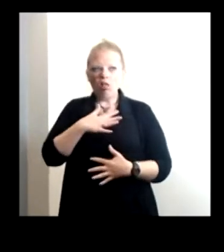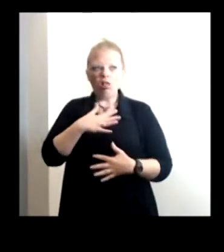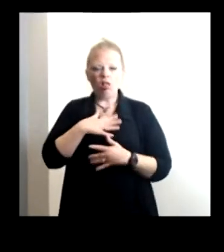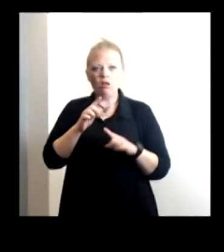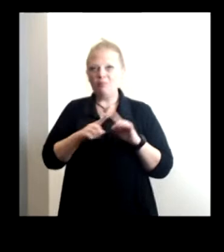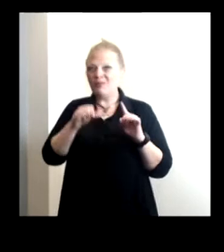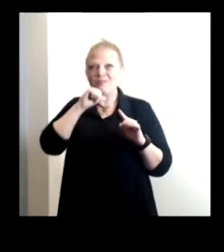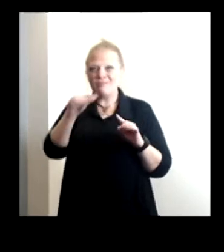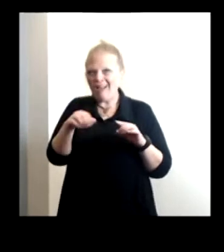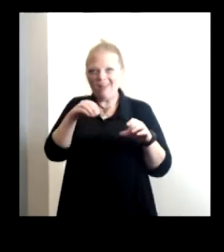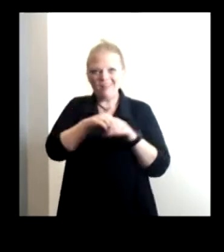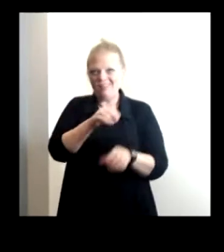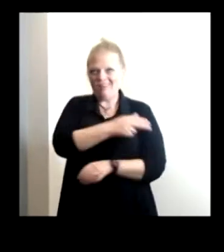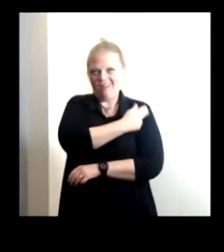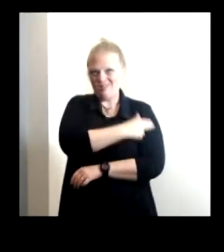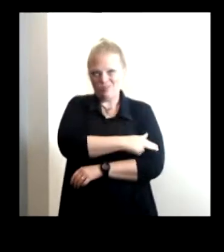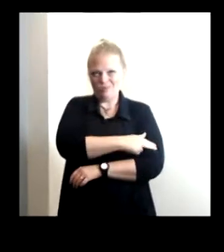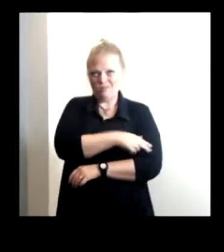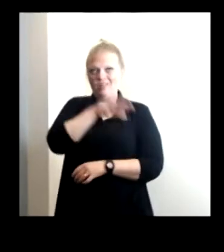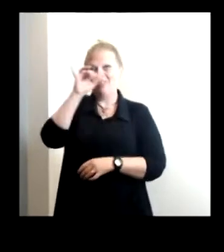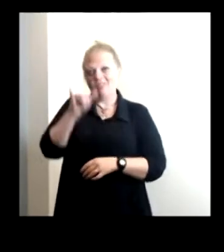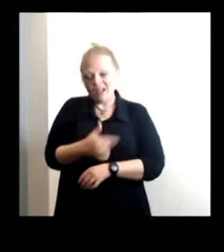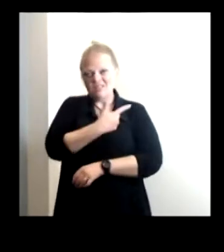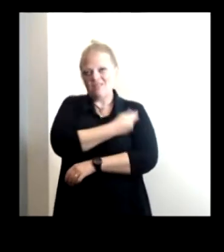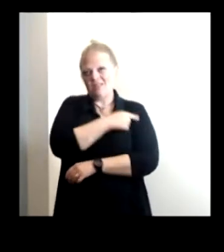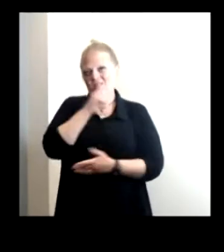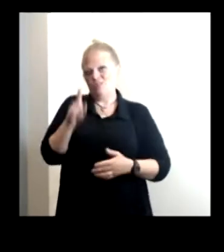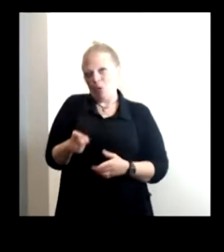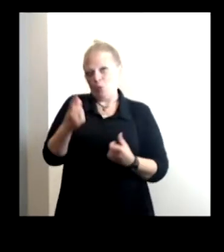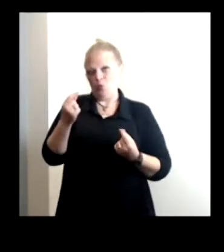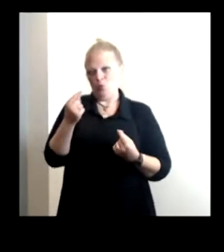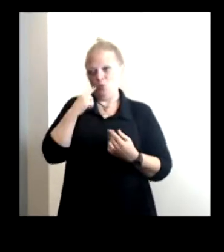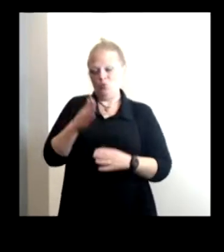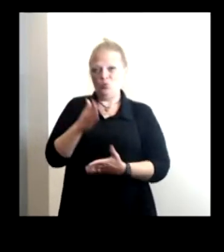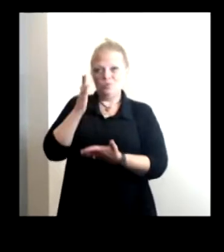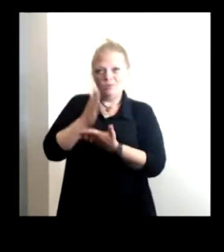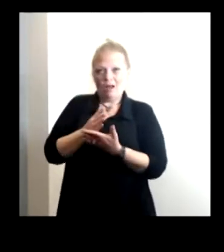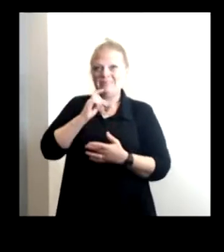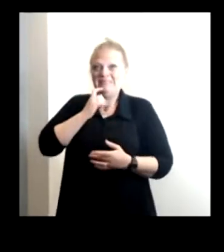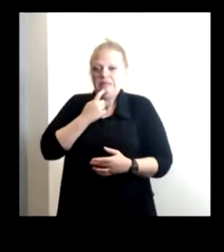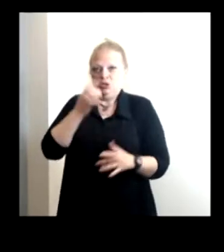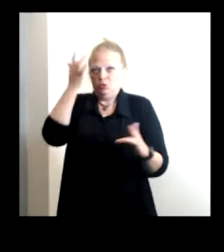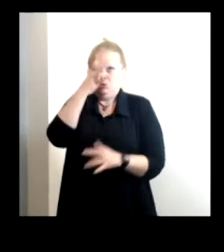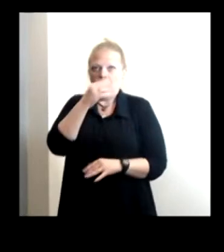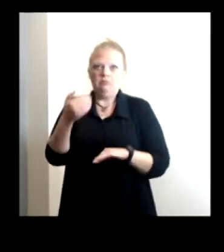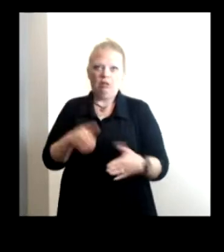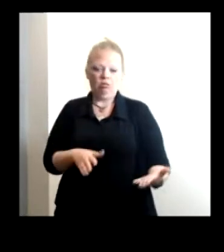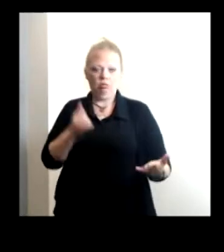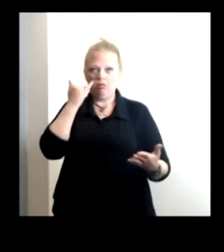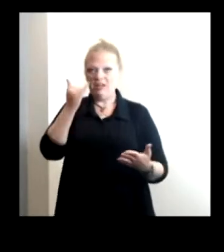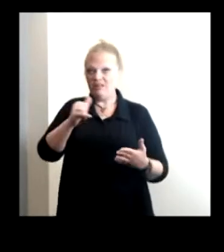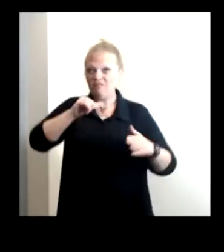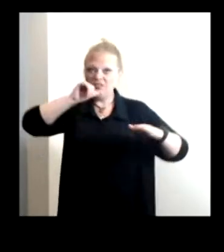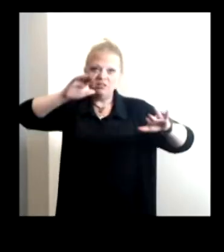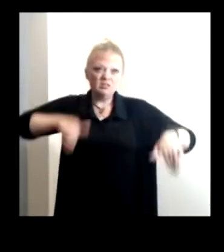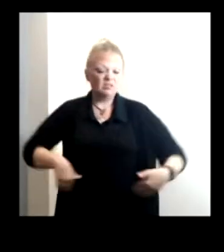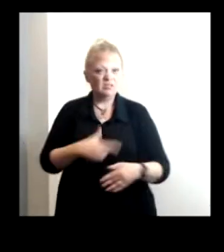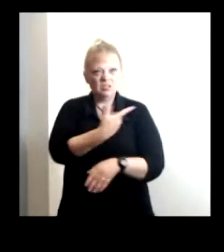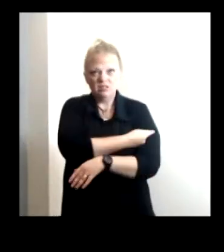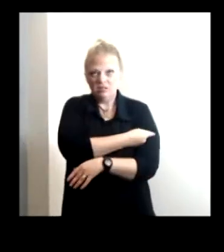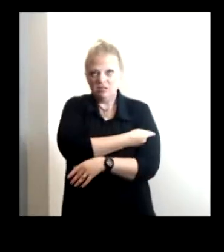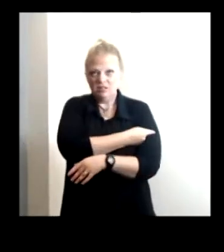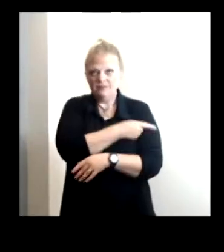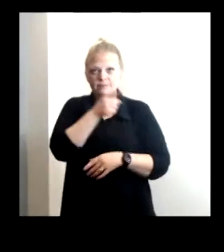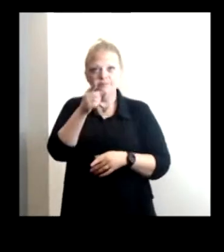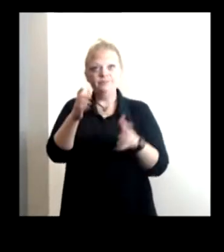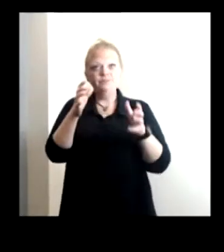not hospitalized. And that's what the vaccine is supposed to do. It's to prevent serious illness and death. If you are unvaccinated, you are